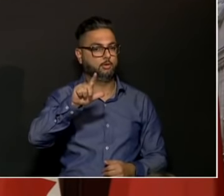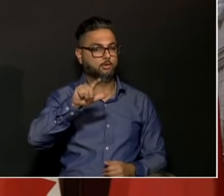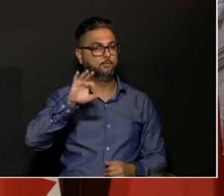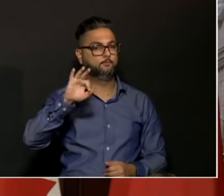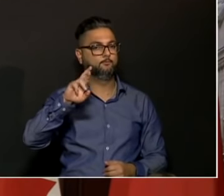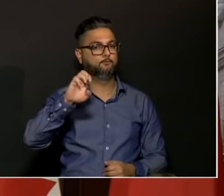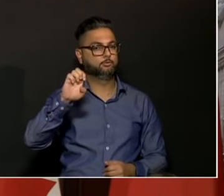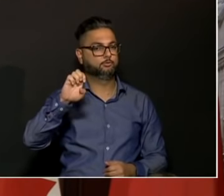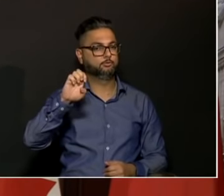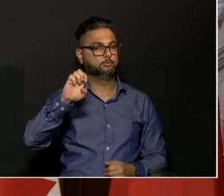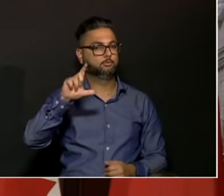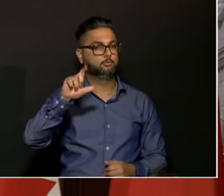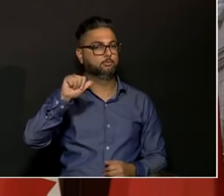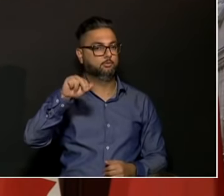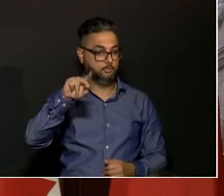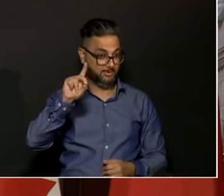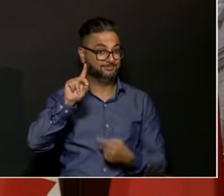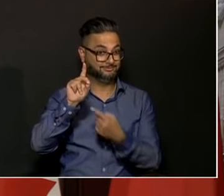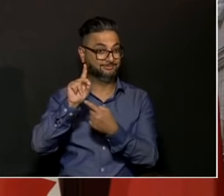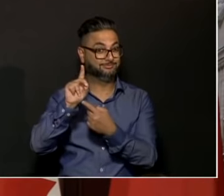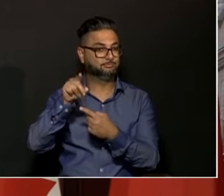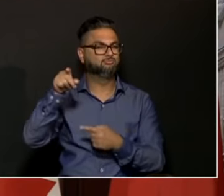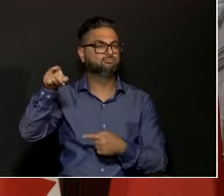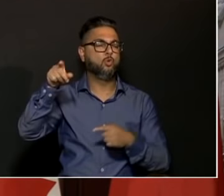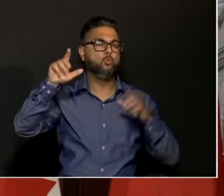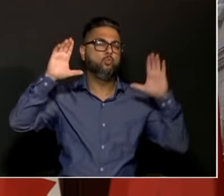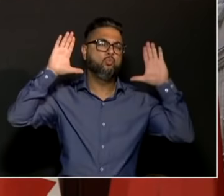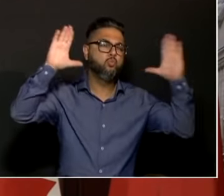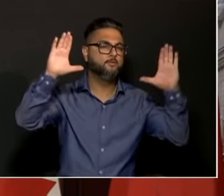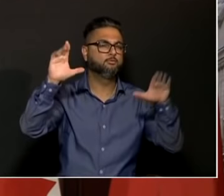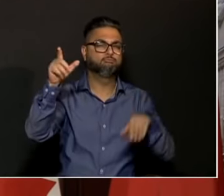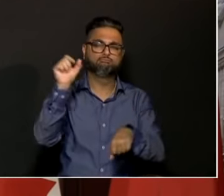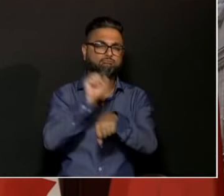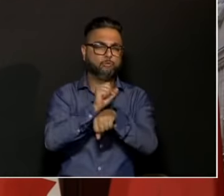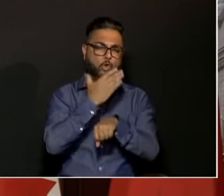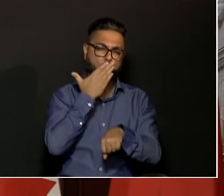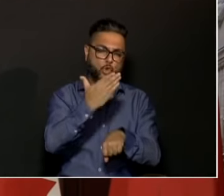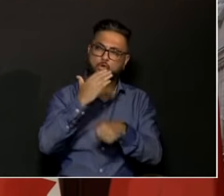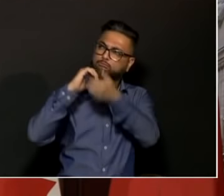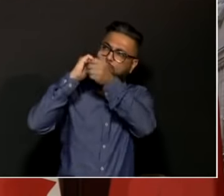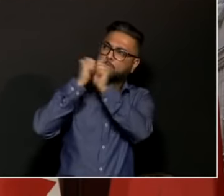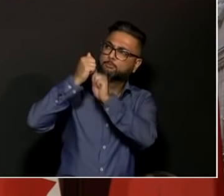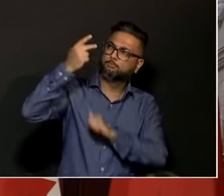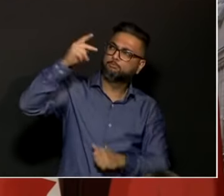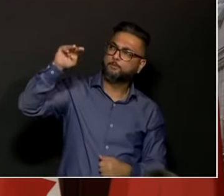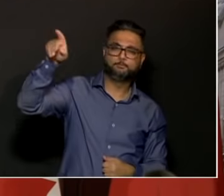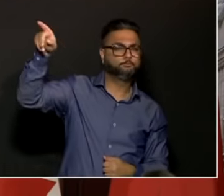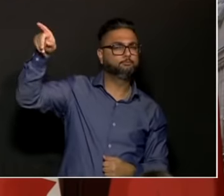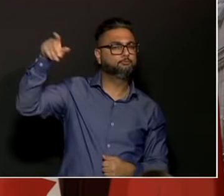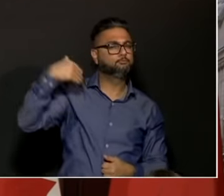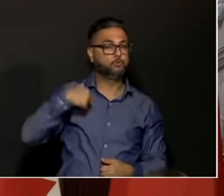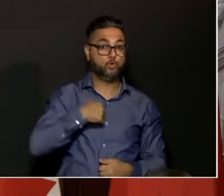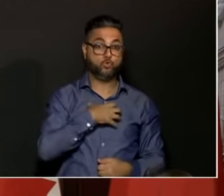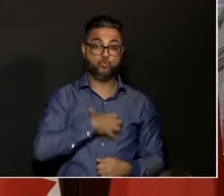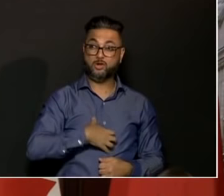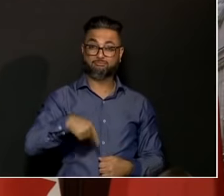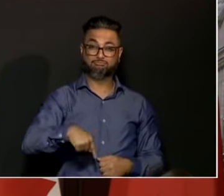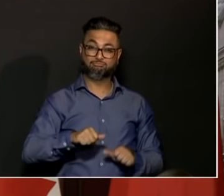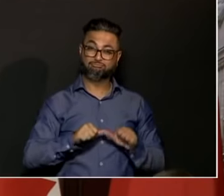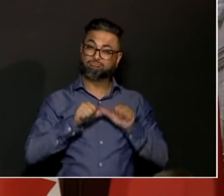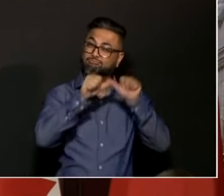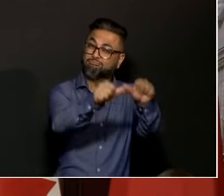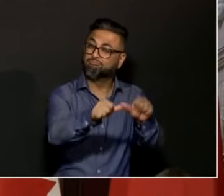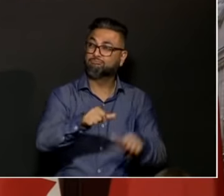Prime Minister. So everyone seems to be working well together. You know what I wish? I wish we could do this forever. I really do.